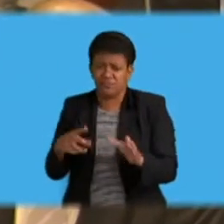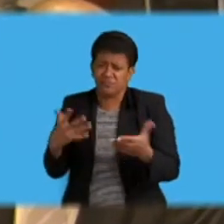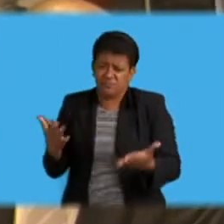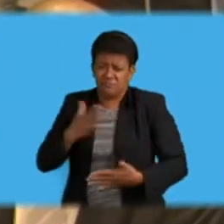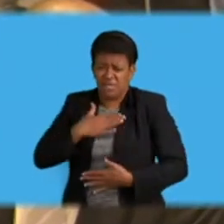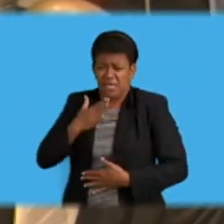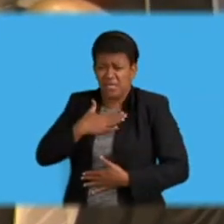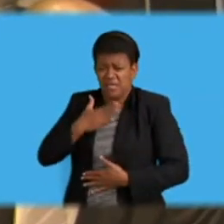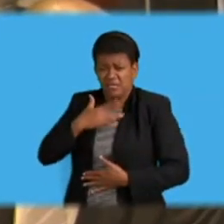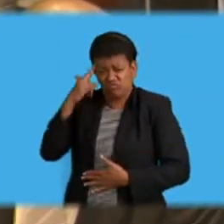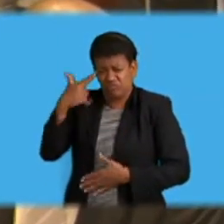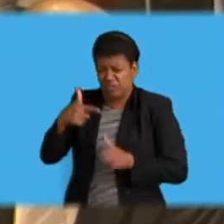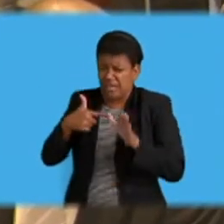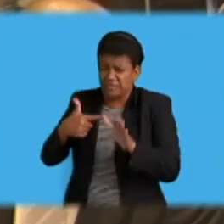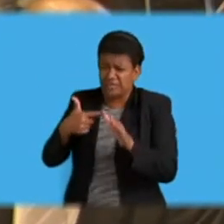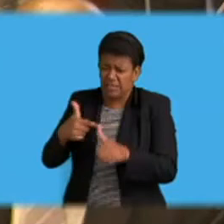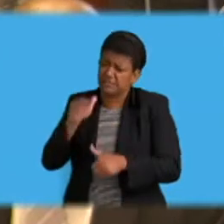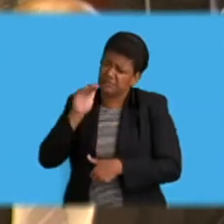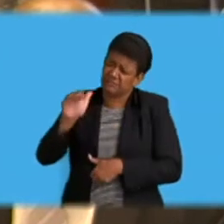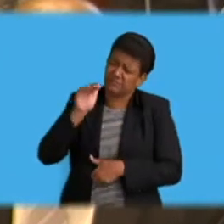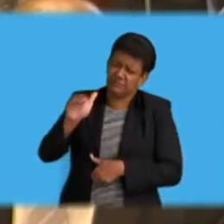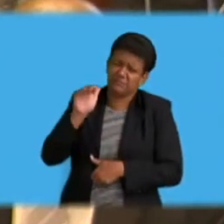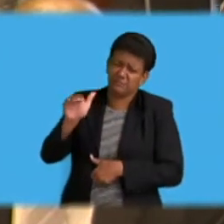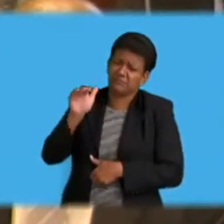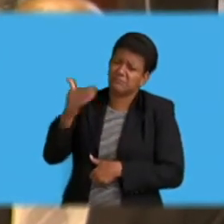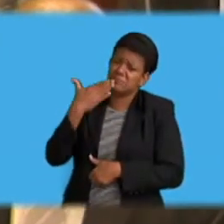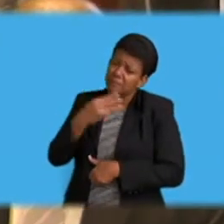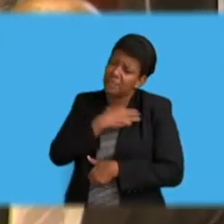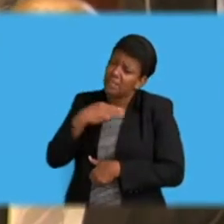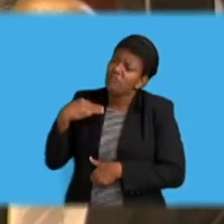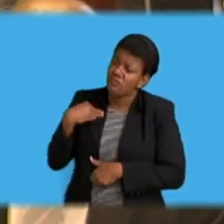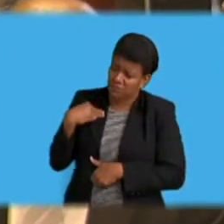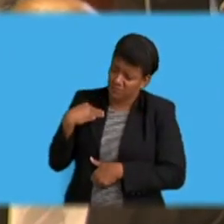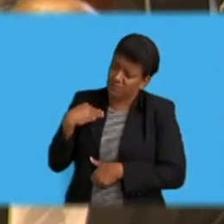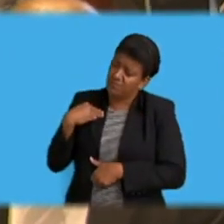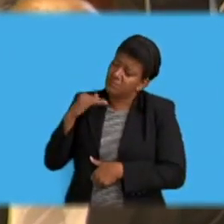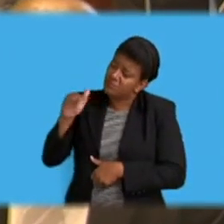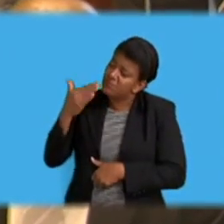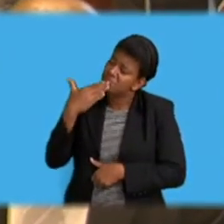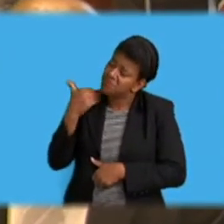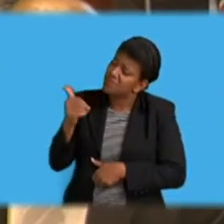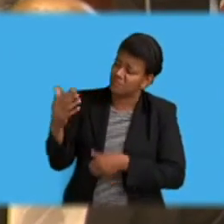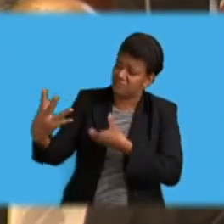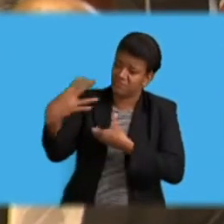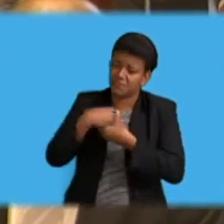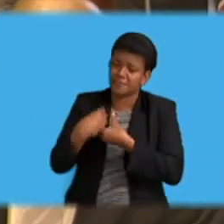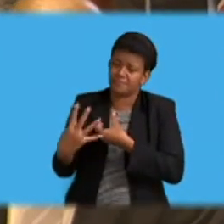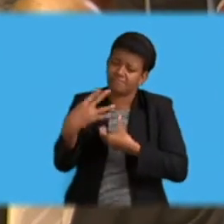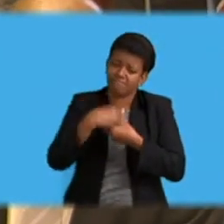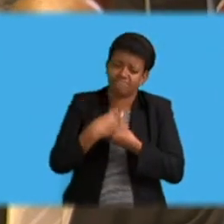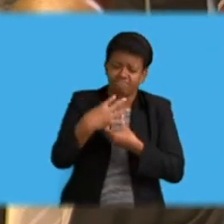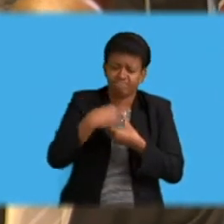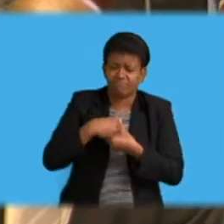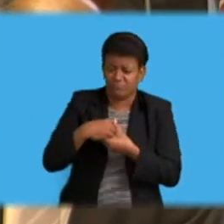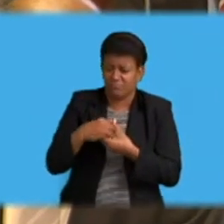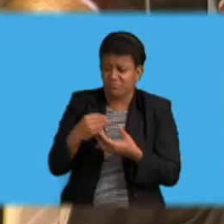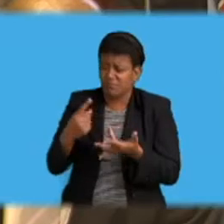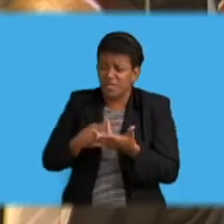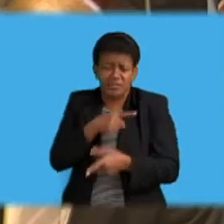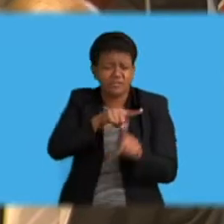call upon the Honorable Minister to engage with stakeholders, something which he talked at length about, which is the key